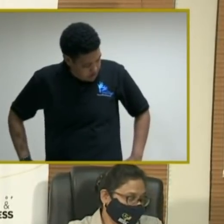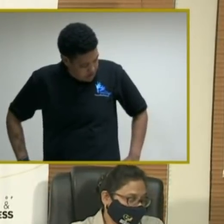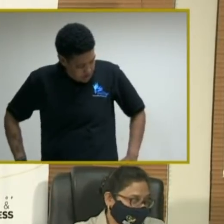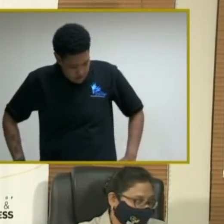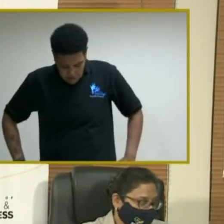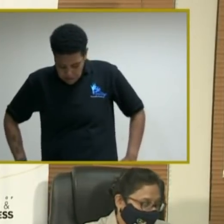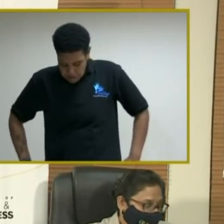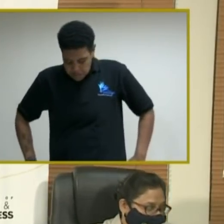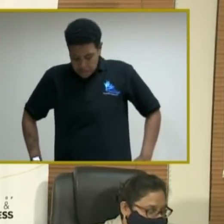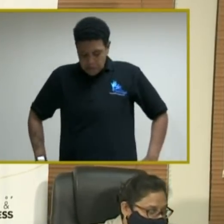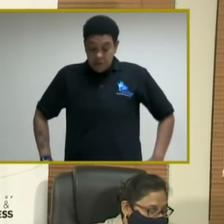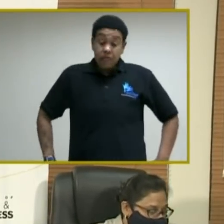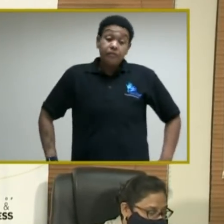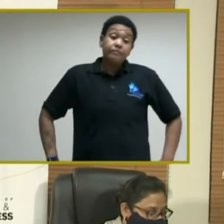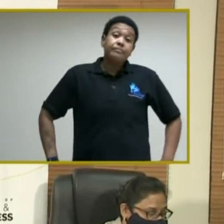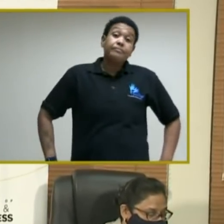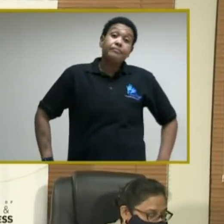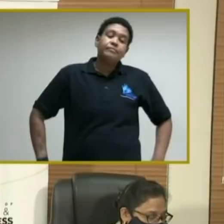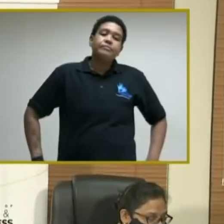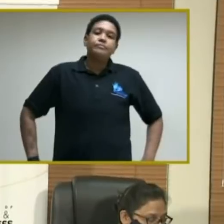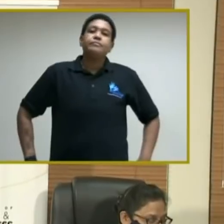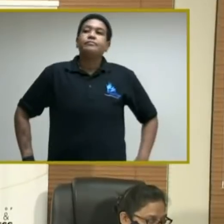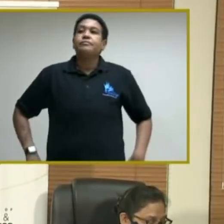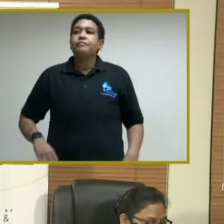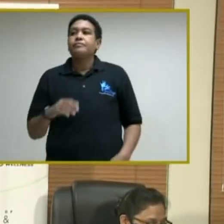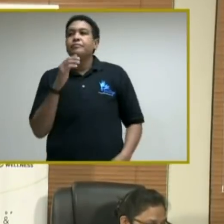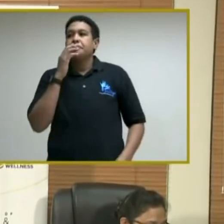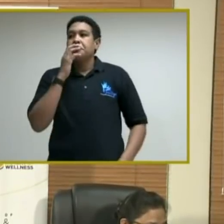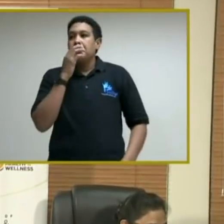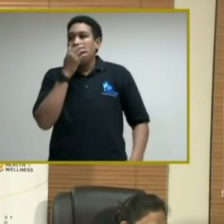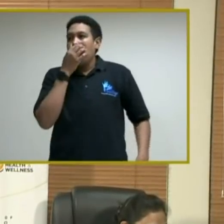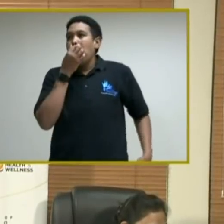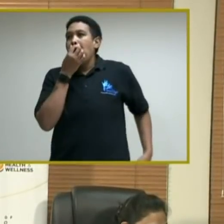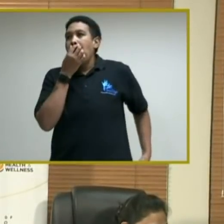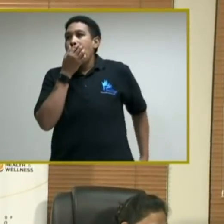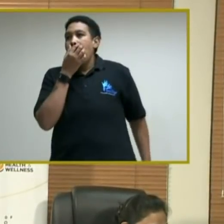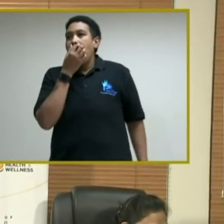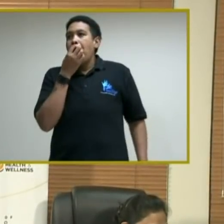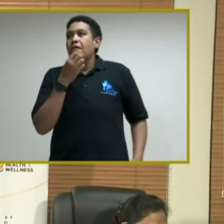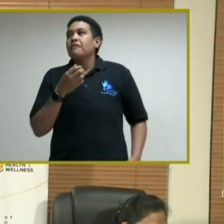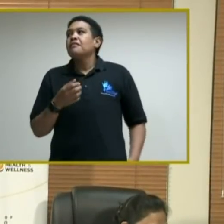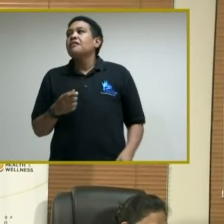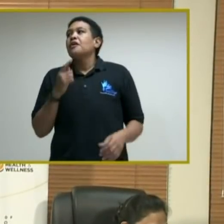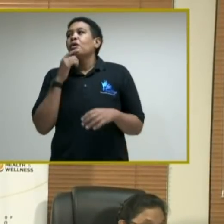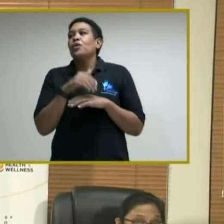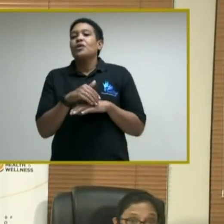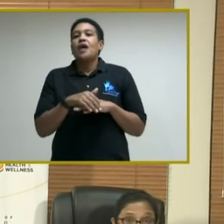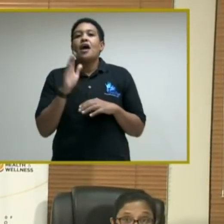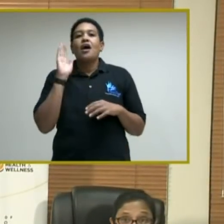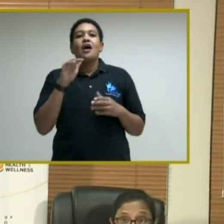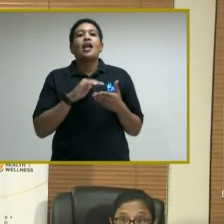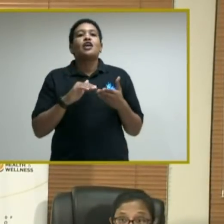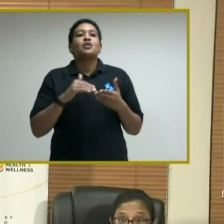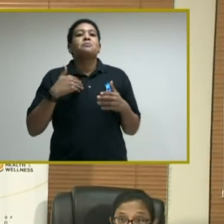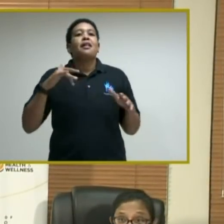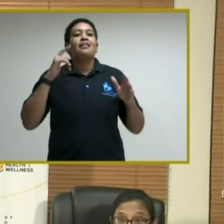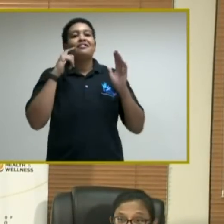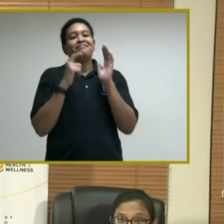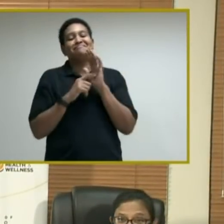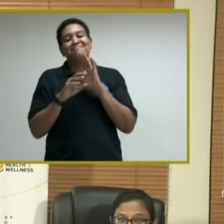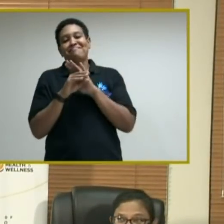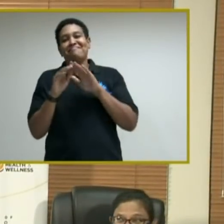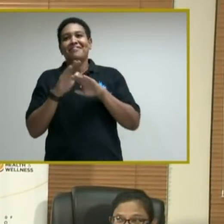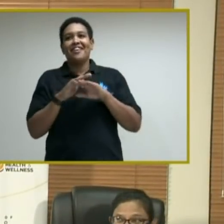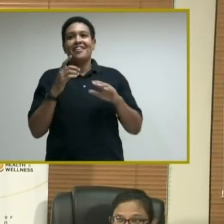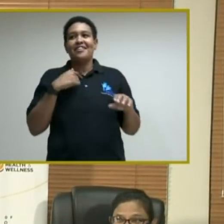Excuse me. Hold on. I did not realize that the camera was on. Sorry about that. Okay, so